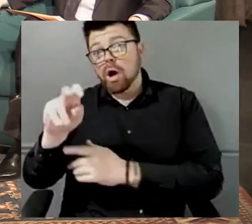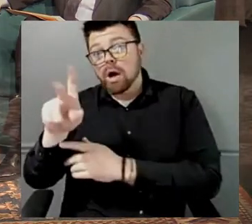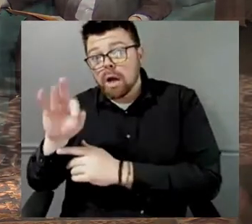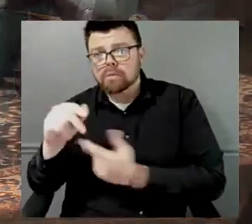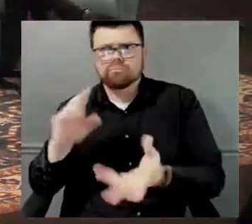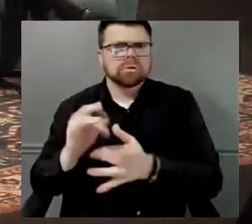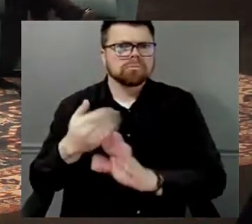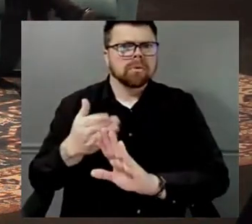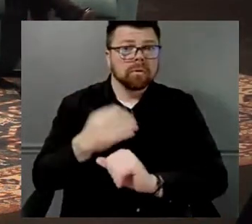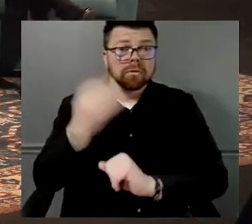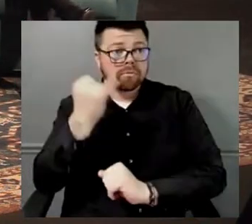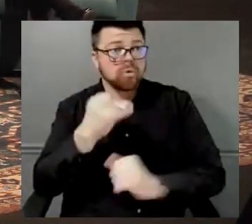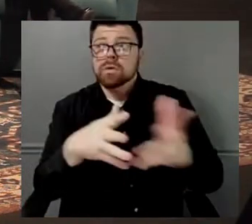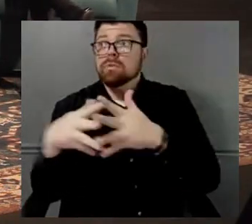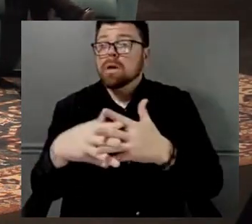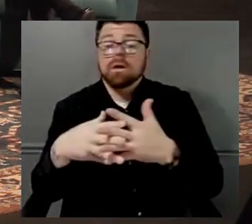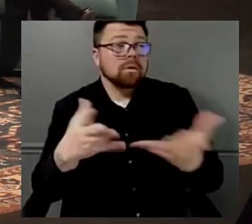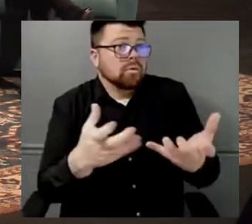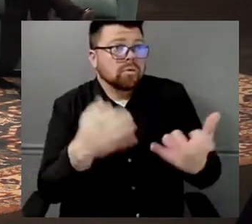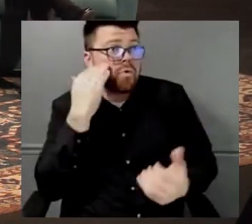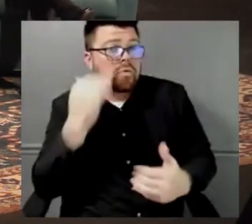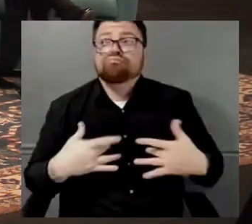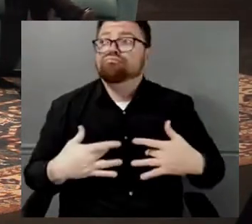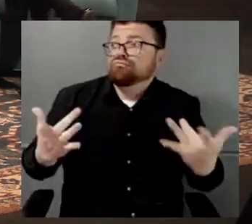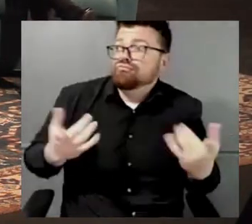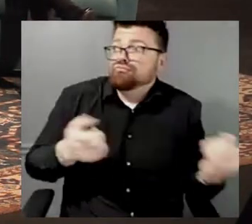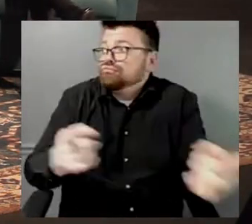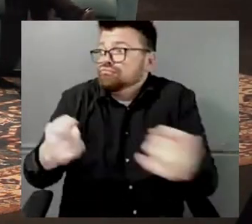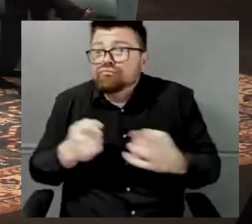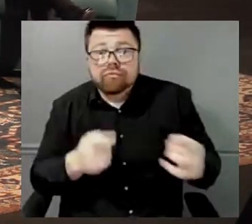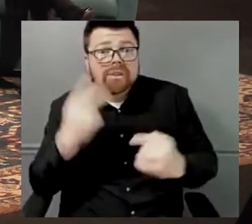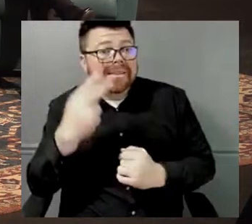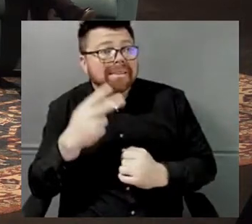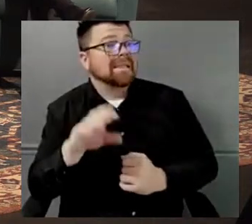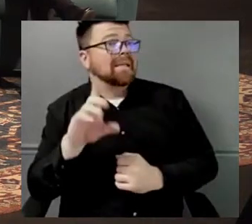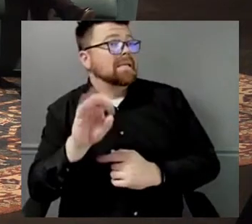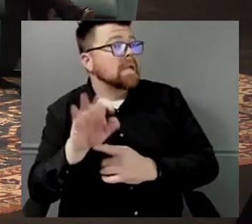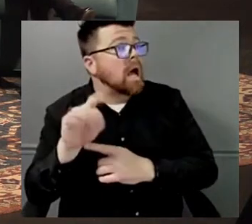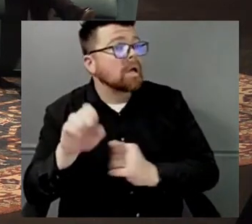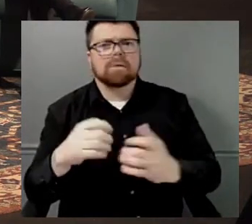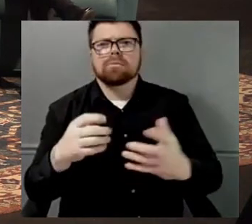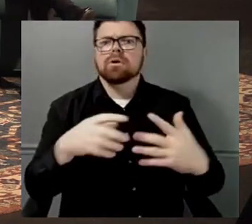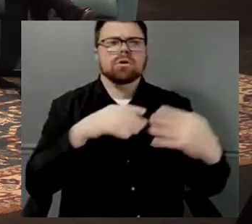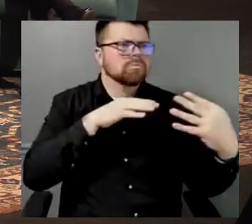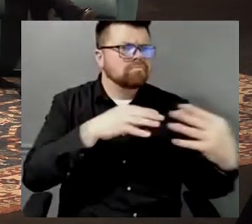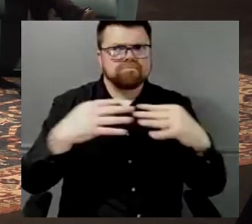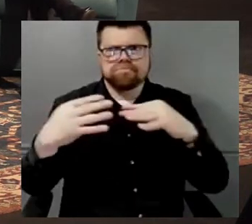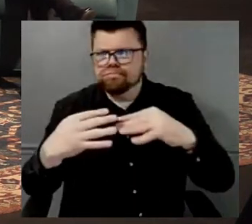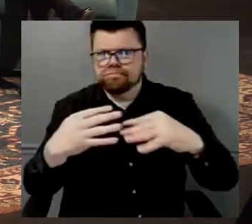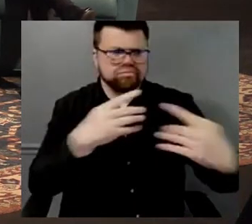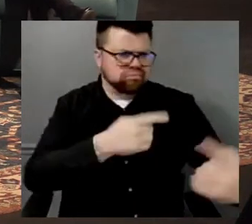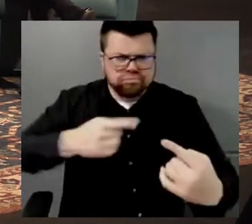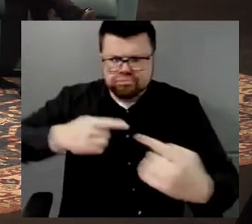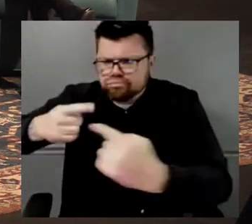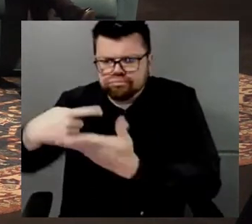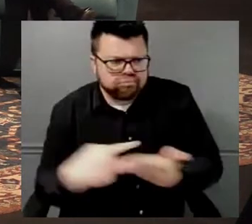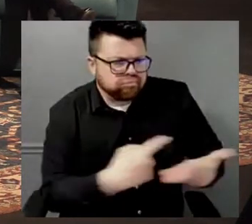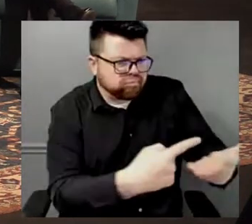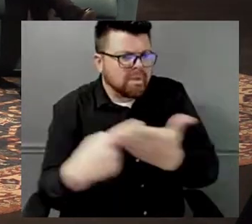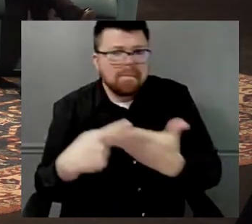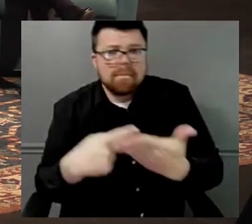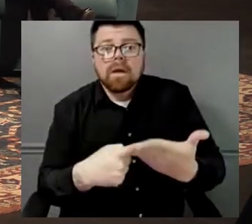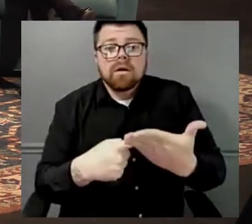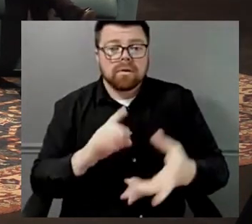then you can look at our docket and you can see some of the battles that are being waged through litigation are often reflective of the battles that are